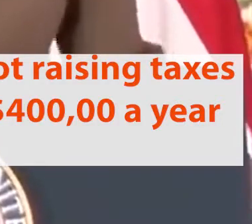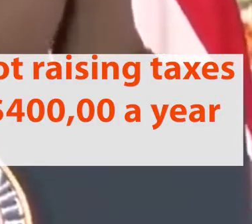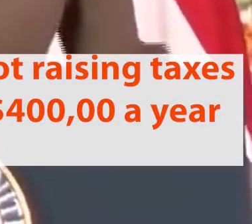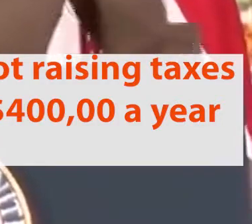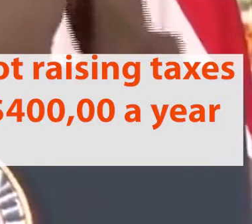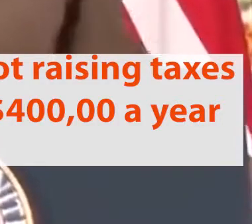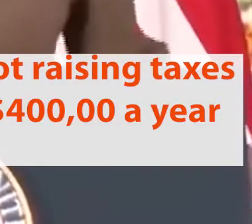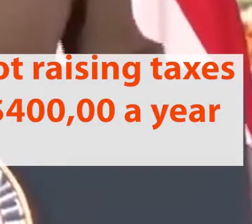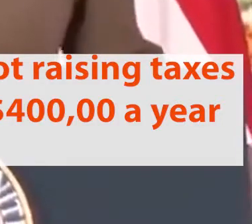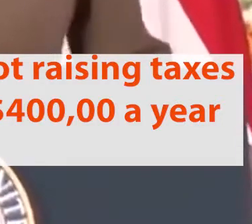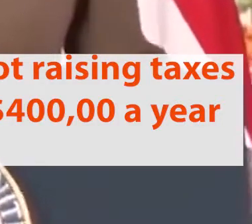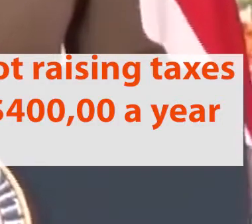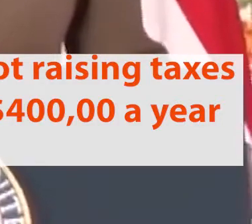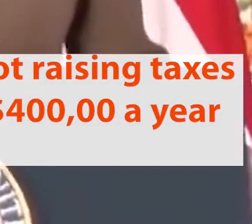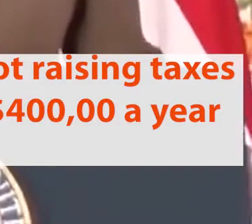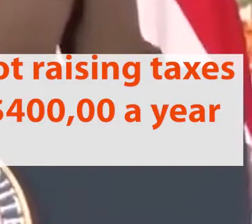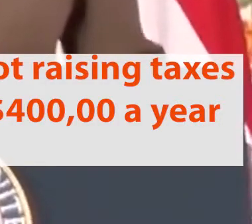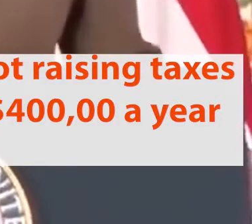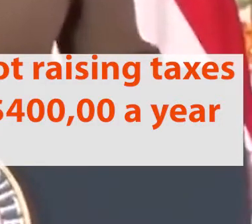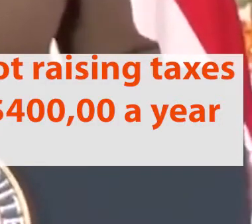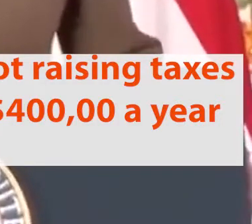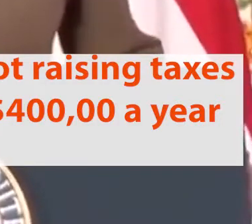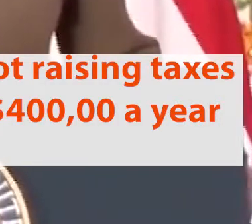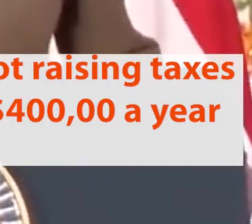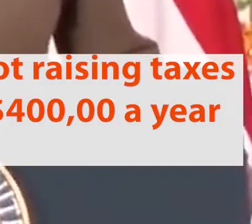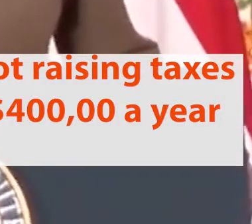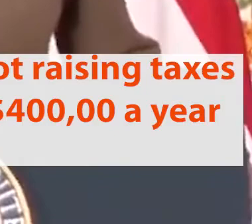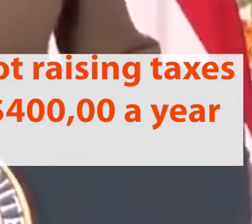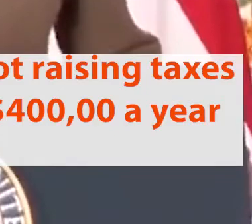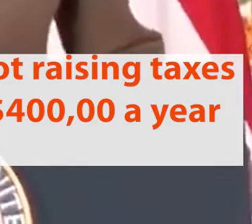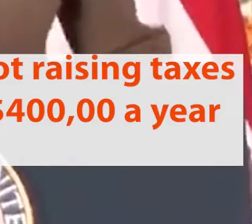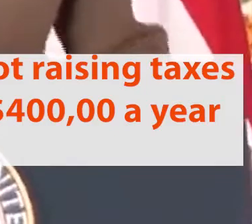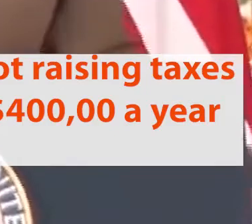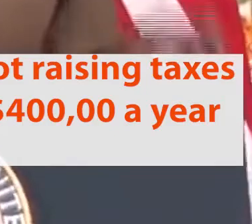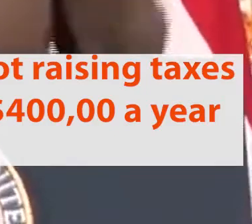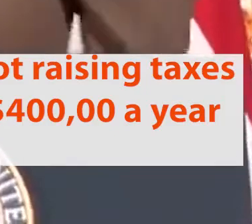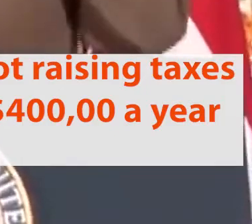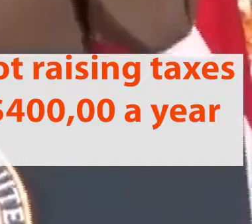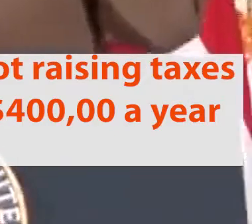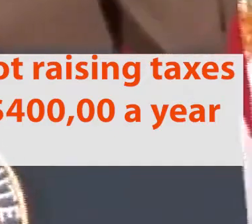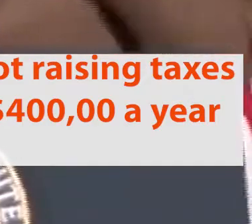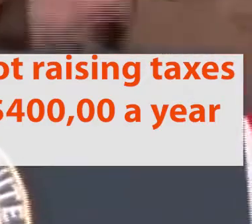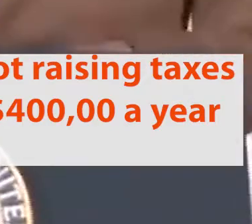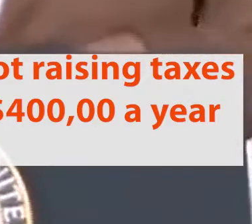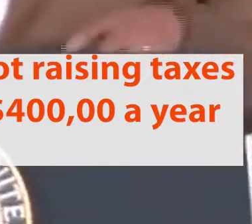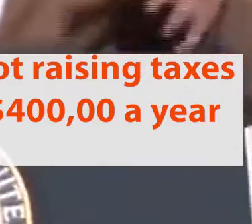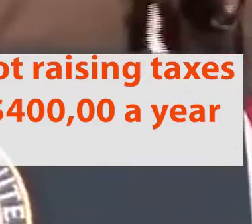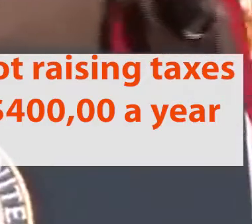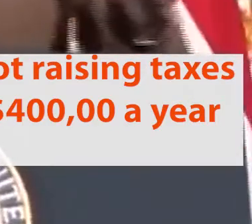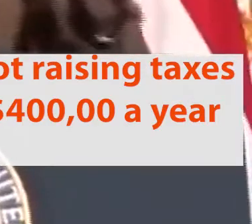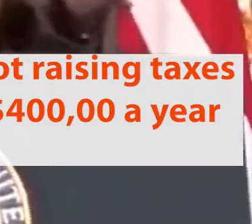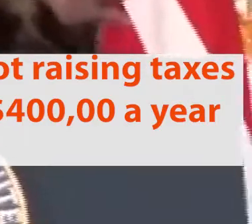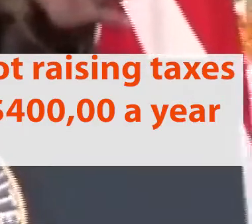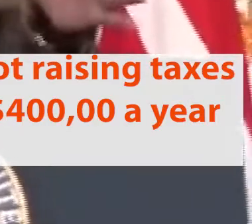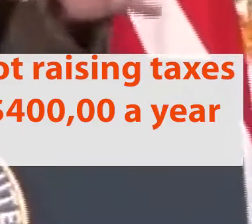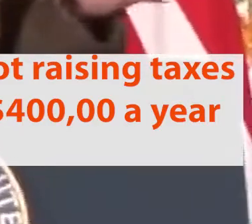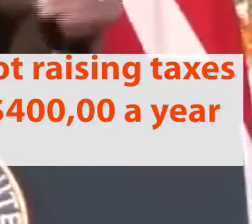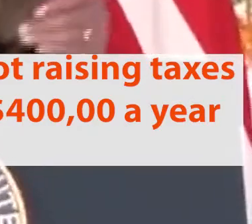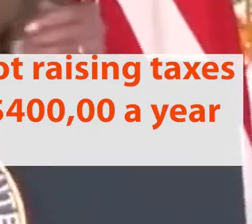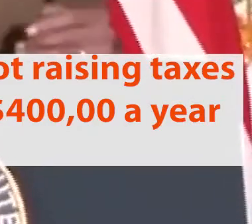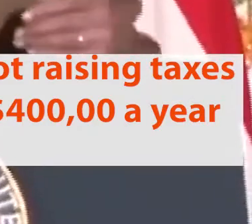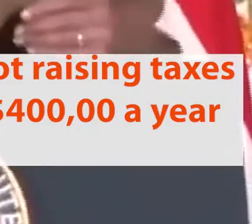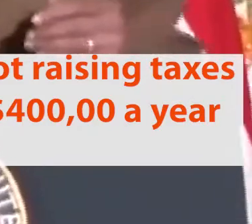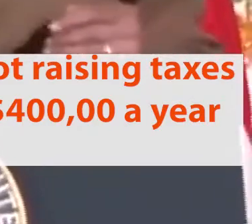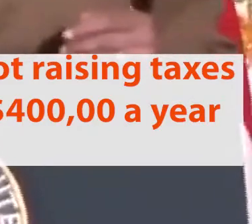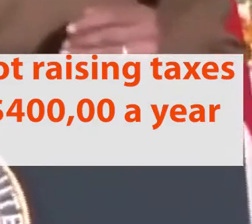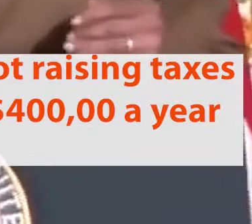distractions, and talk about how we're going to pay for it. Well, let me tell you, if anybody asks you how we're going to pay for all of this, do